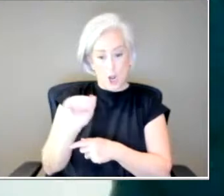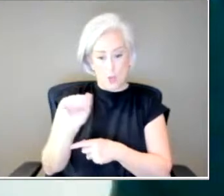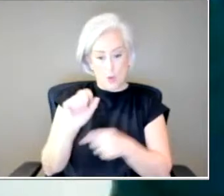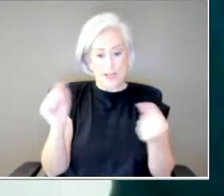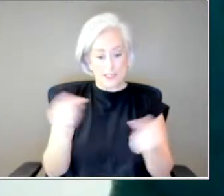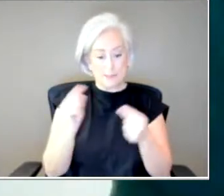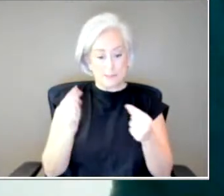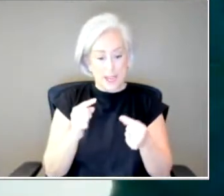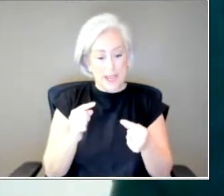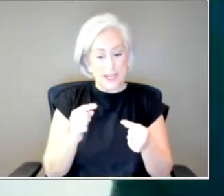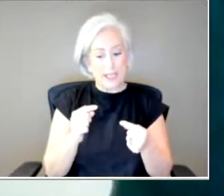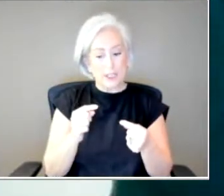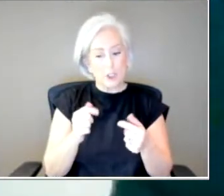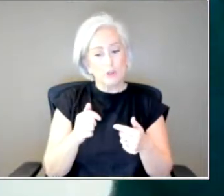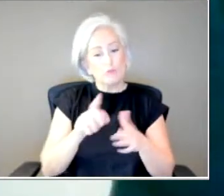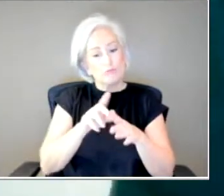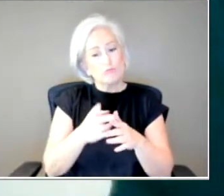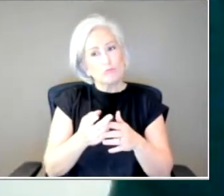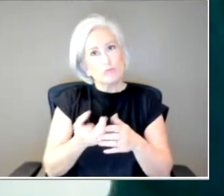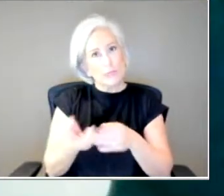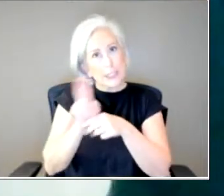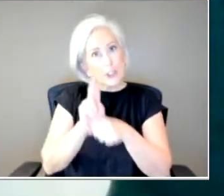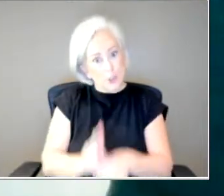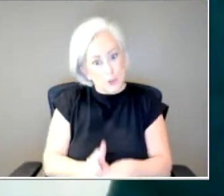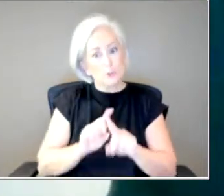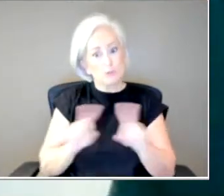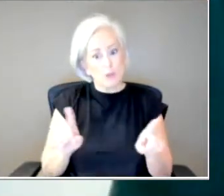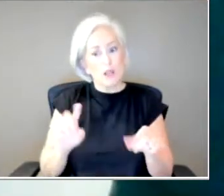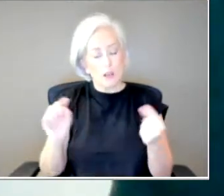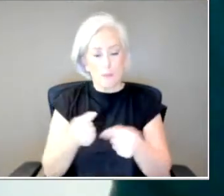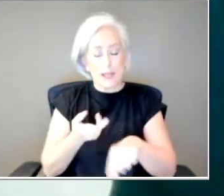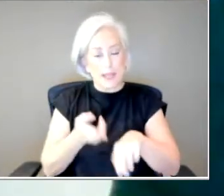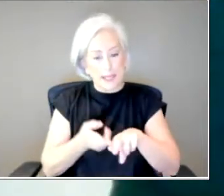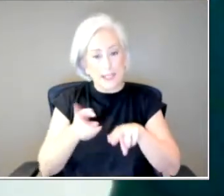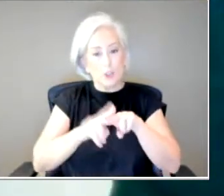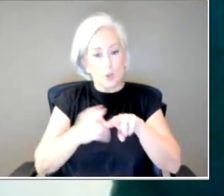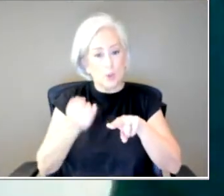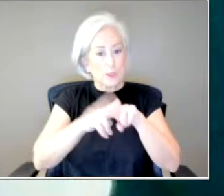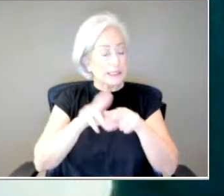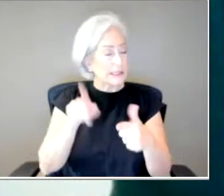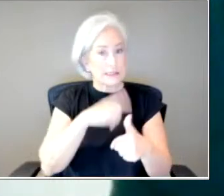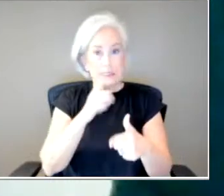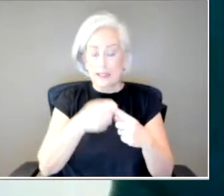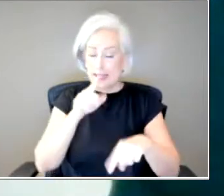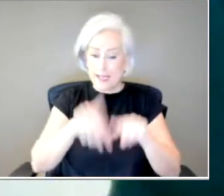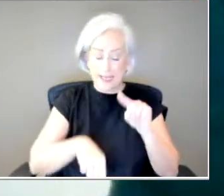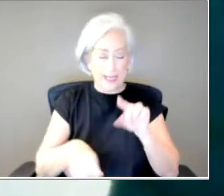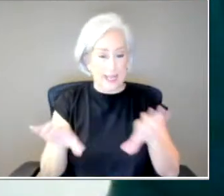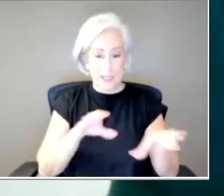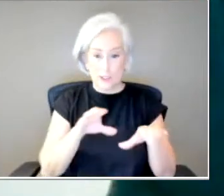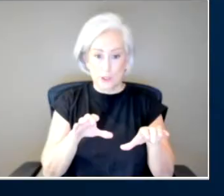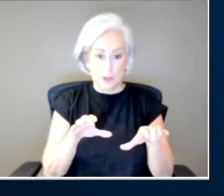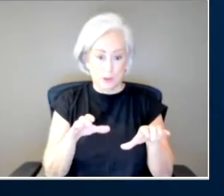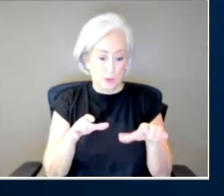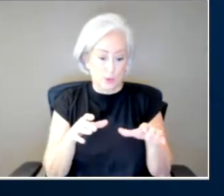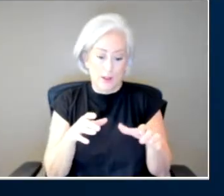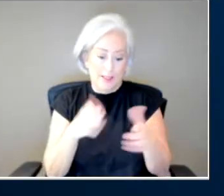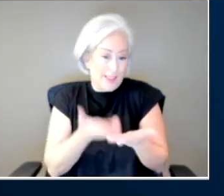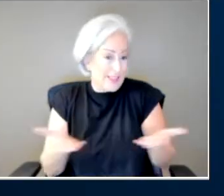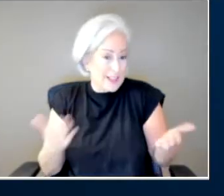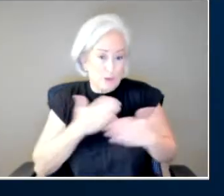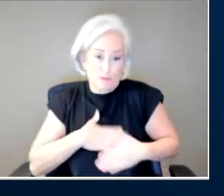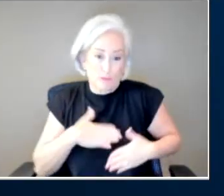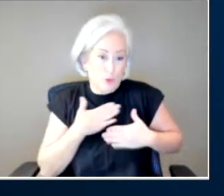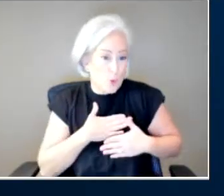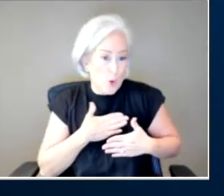used to the pain, but it just keeps increasing until suddenly you just can't do the things you need to get done. So starting